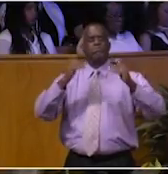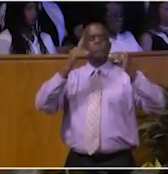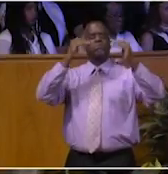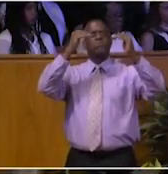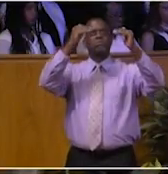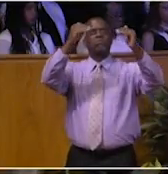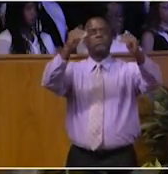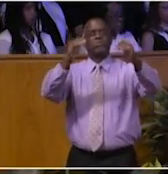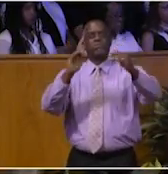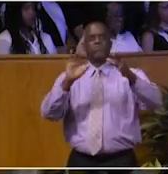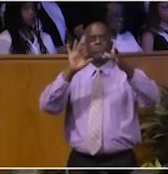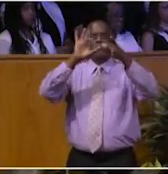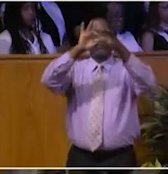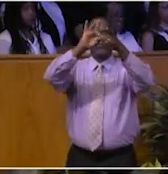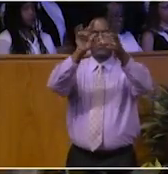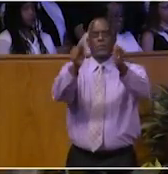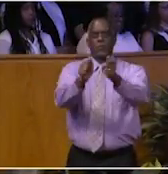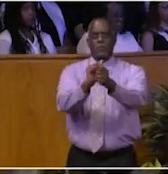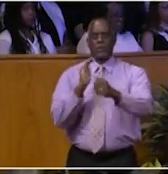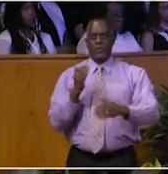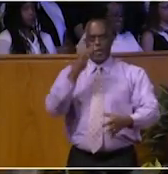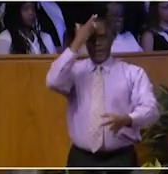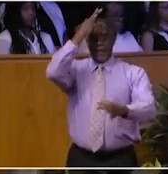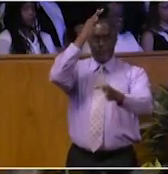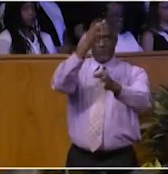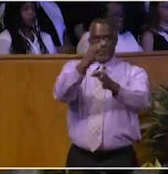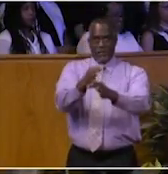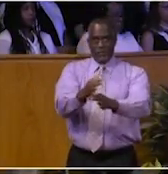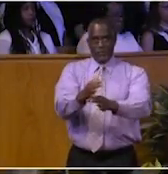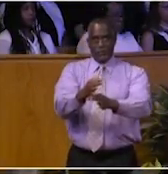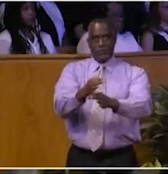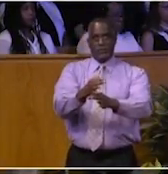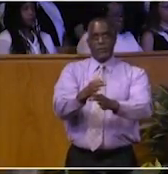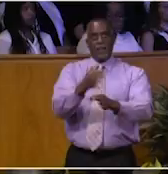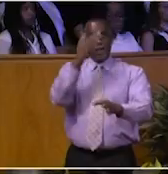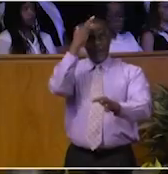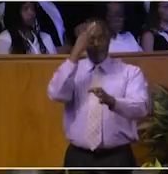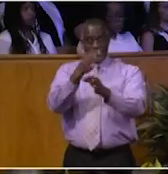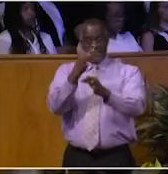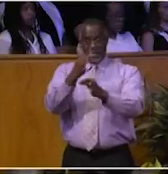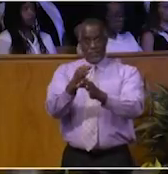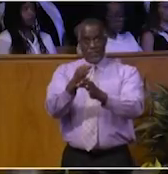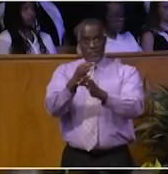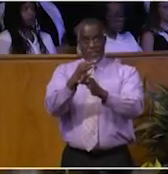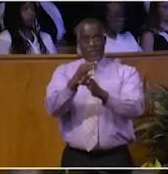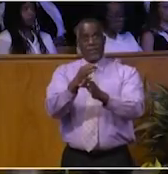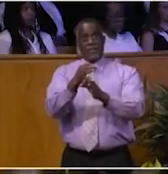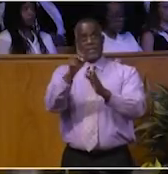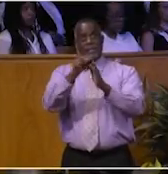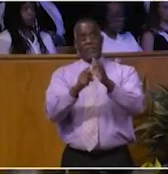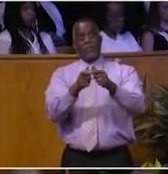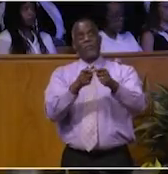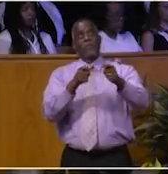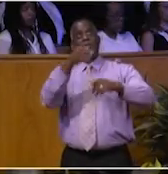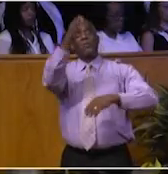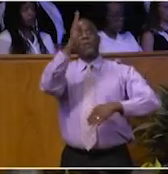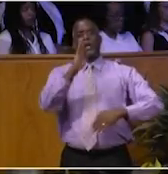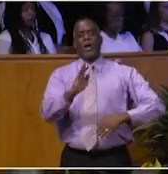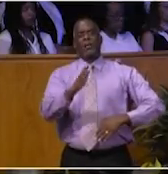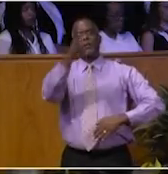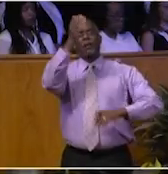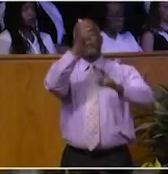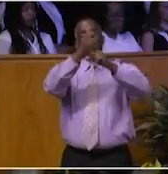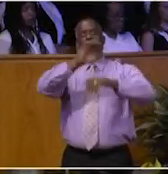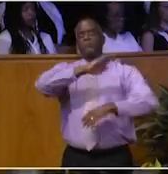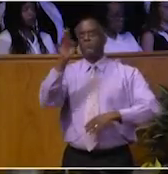faith that's found in the faithfulness of God, and a God who will not fail, a